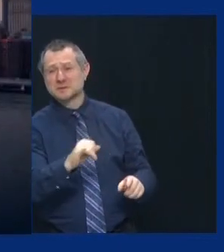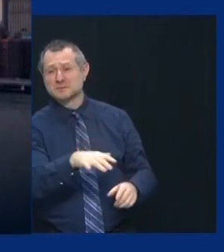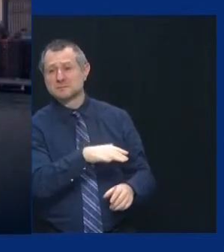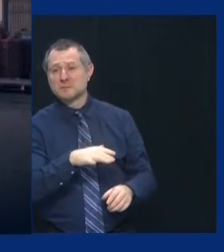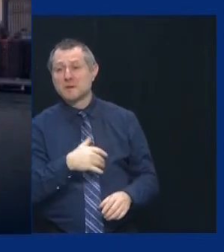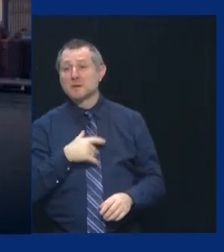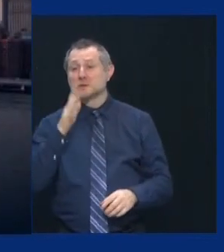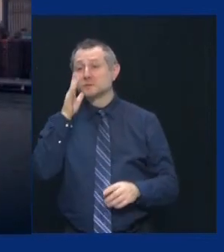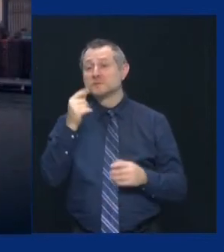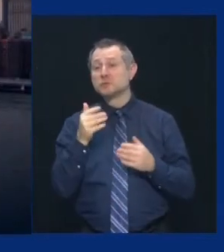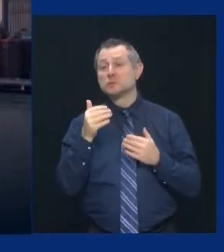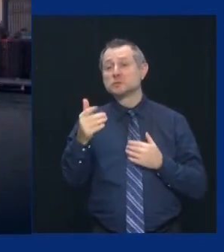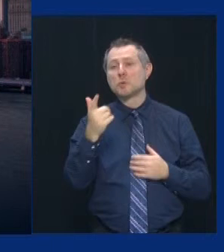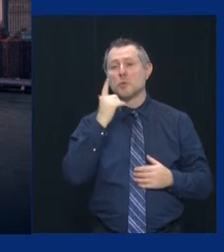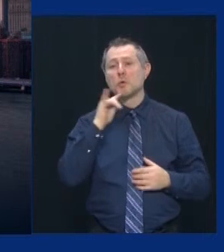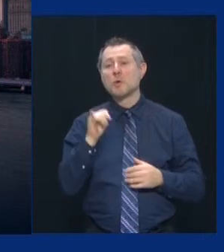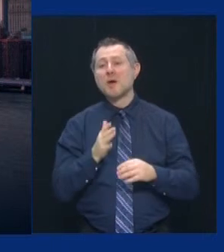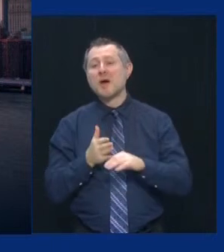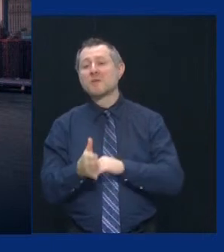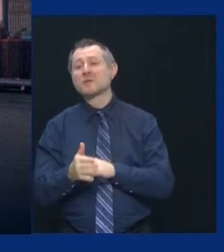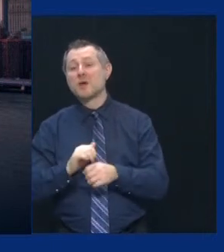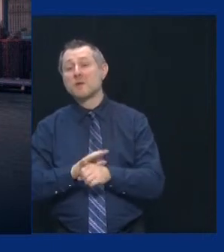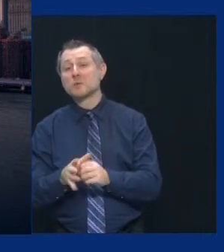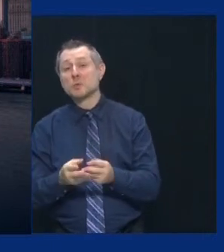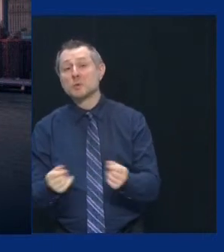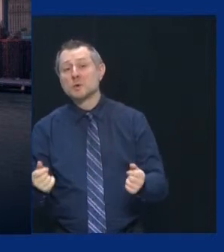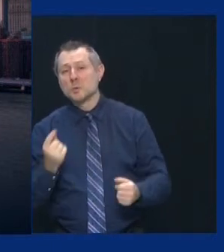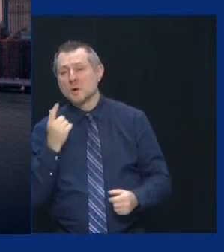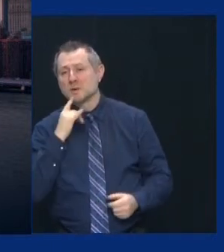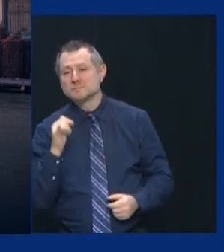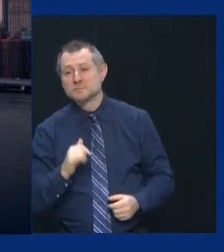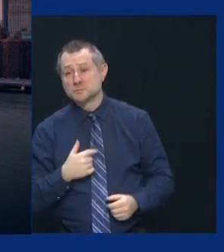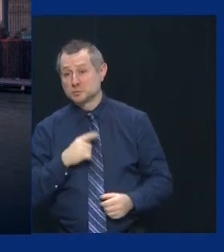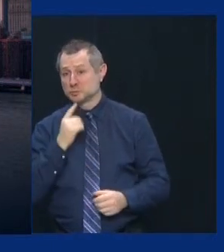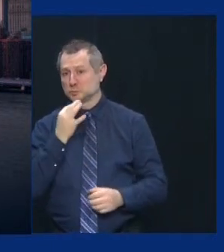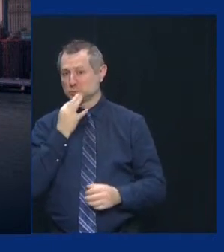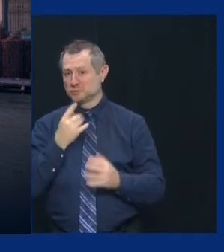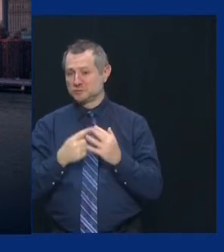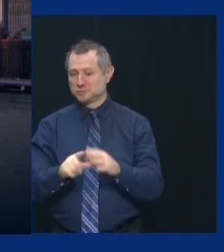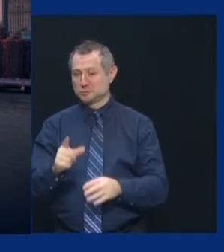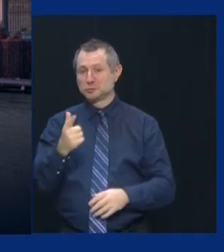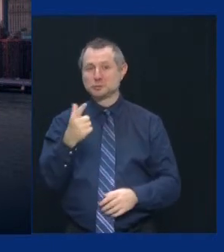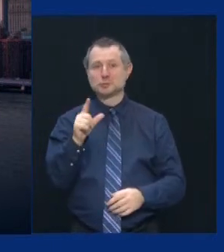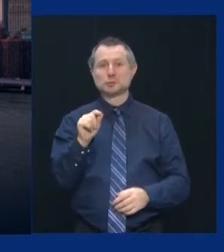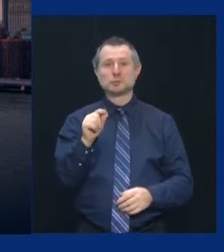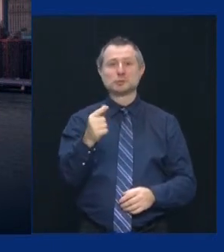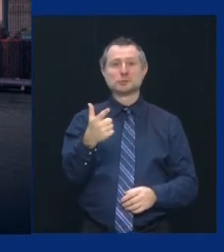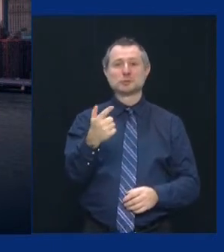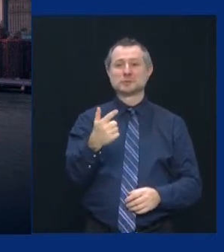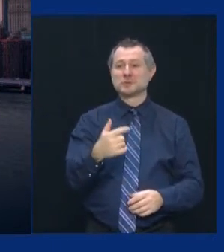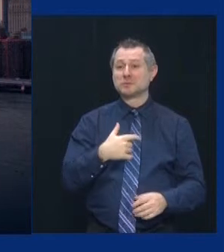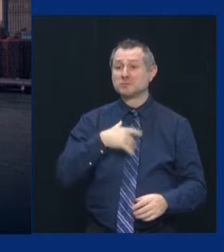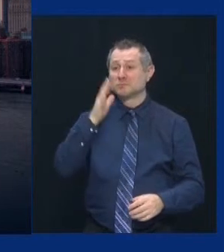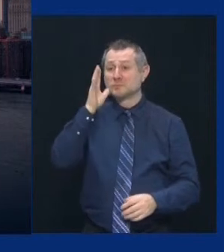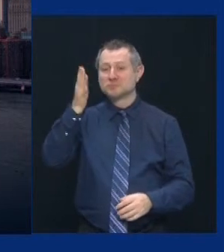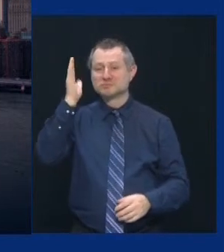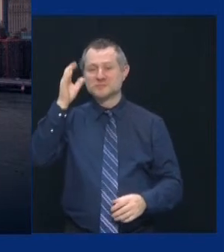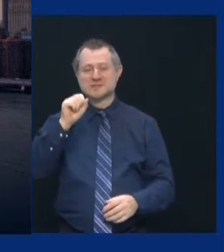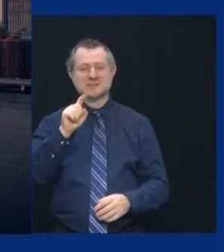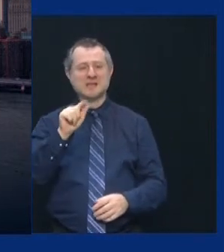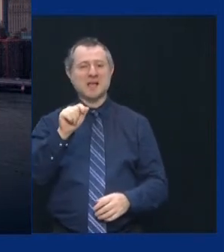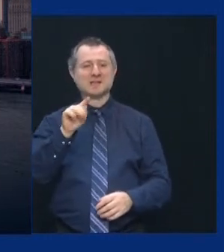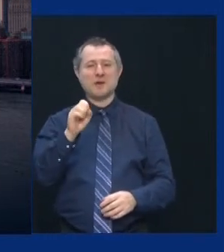Post-COVID future, we're getting to the new year. I'm going to do a state of the state. What does 2021 look